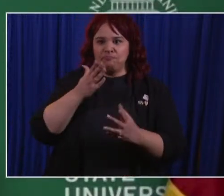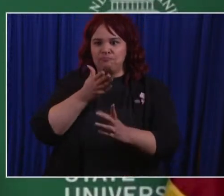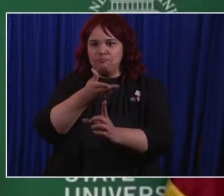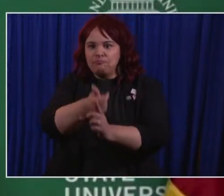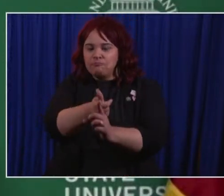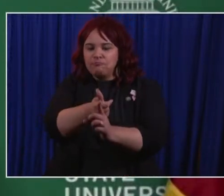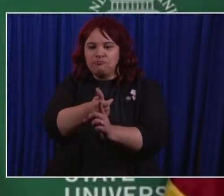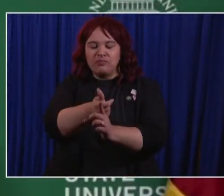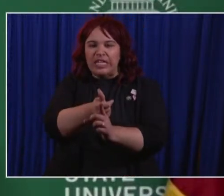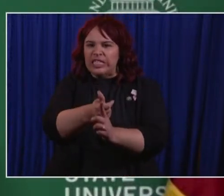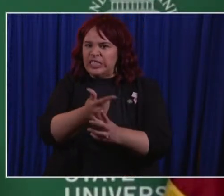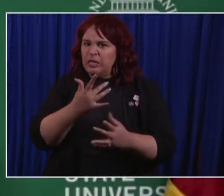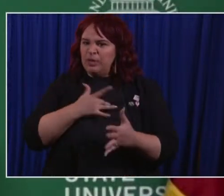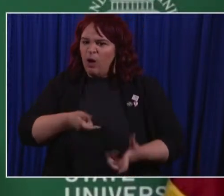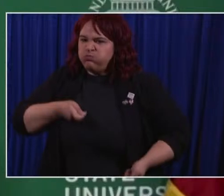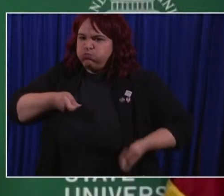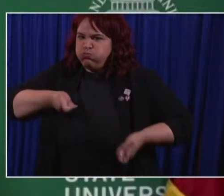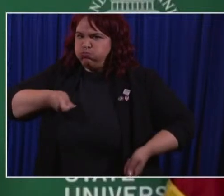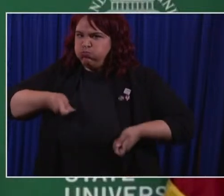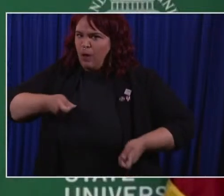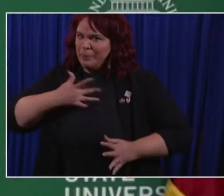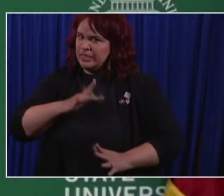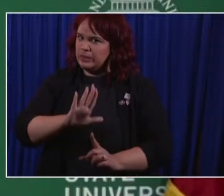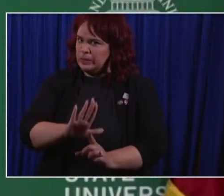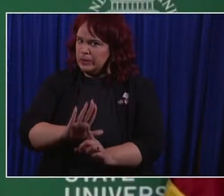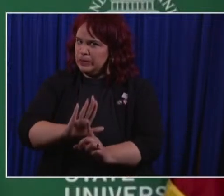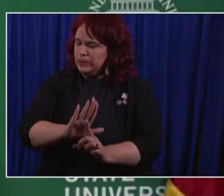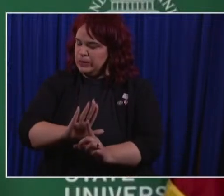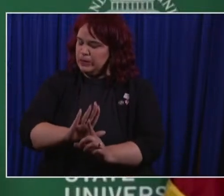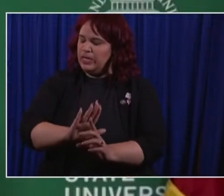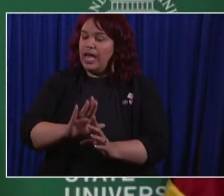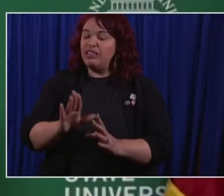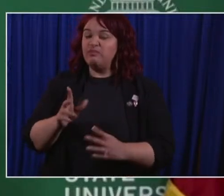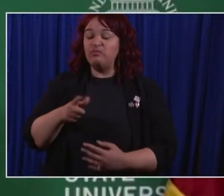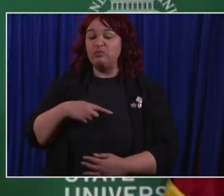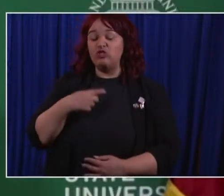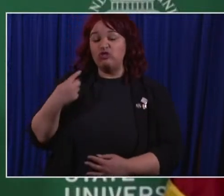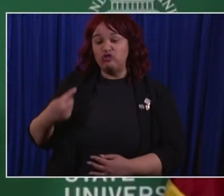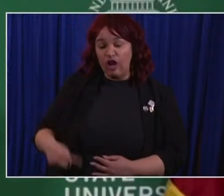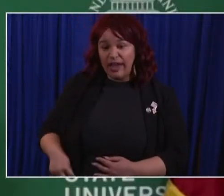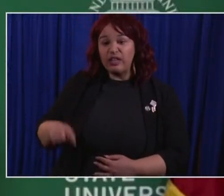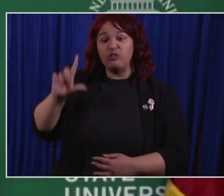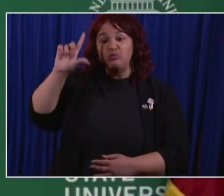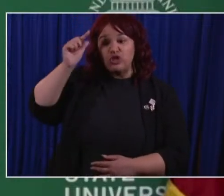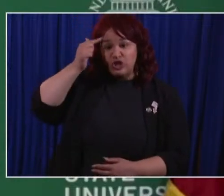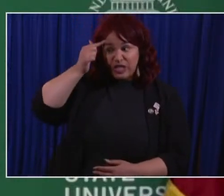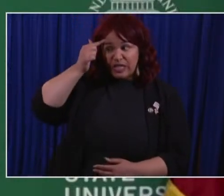very forceful there, and especially the China regime controlling the Venezuela